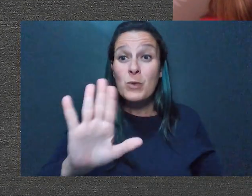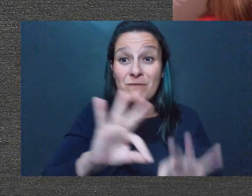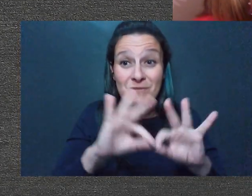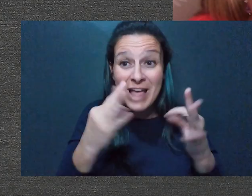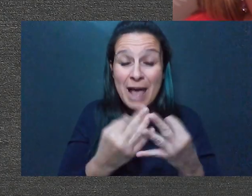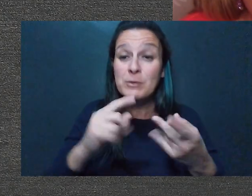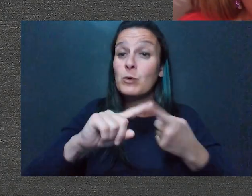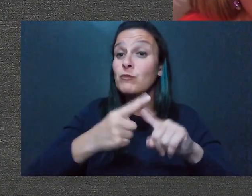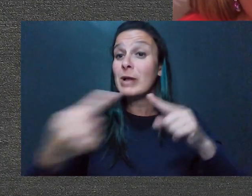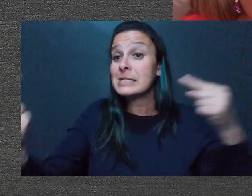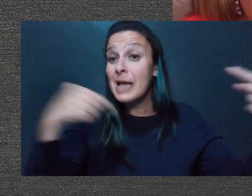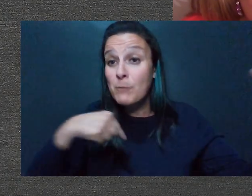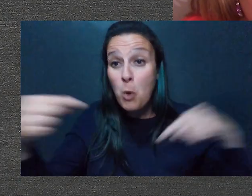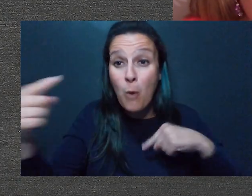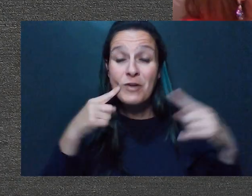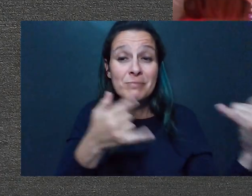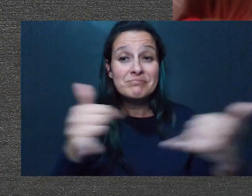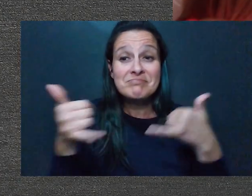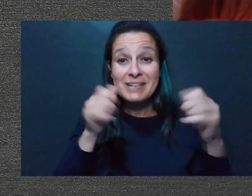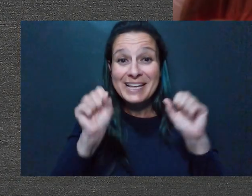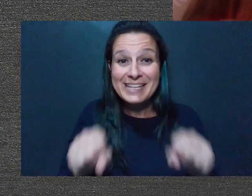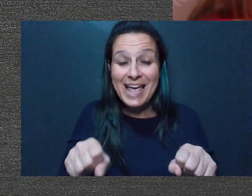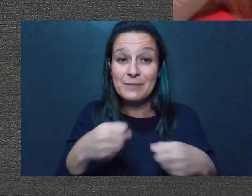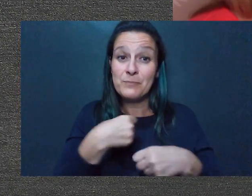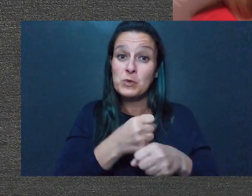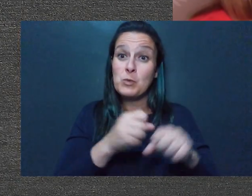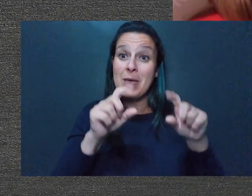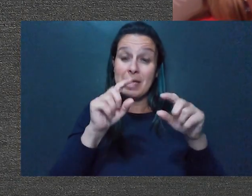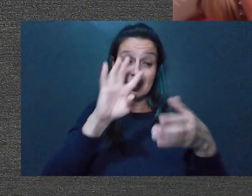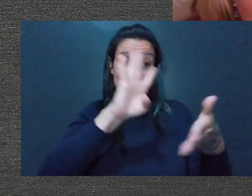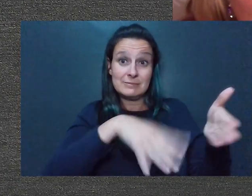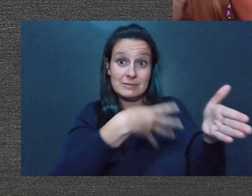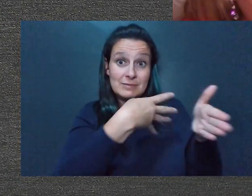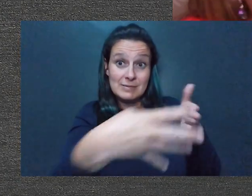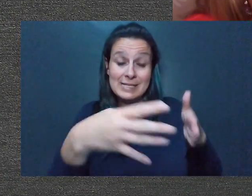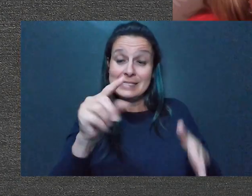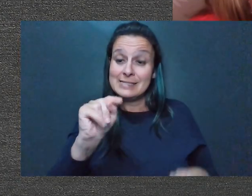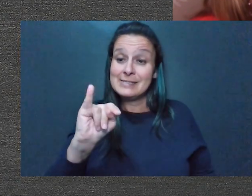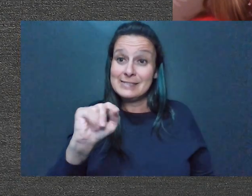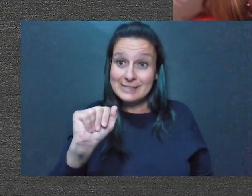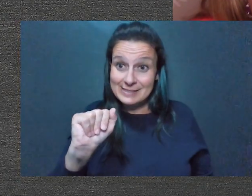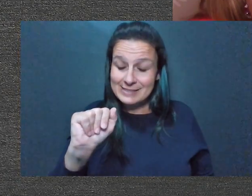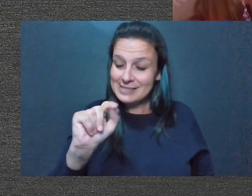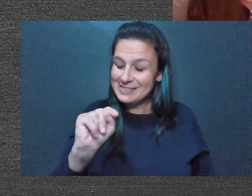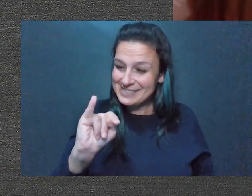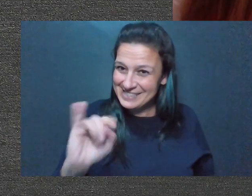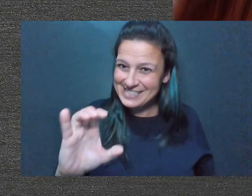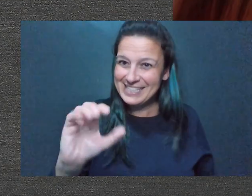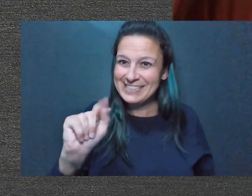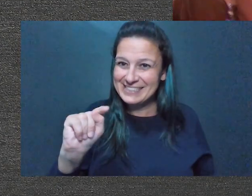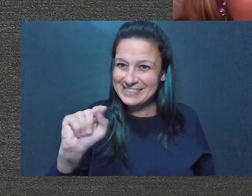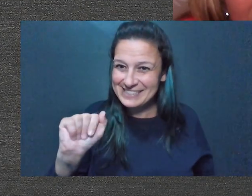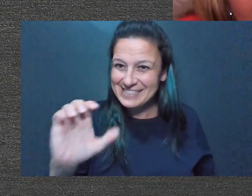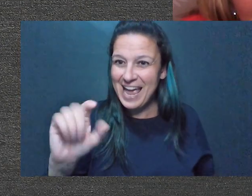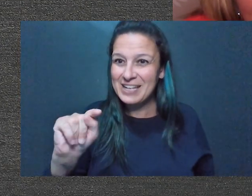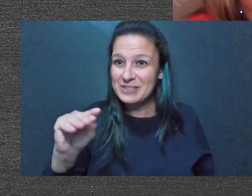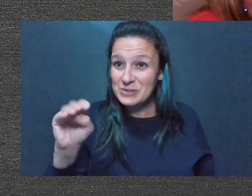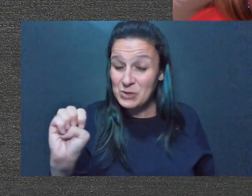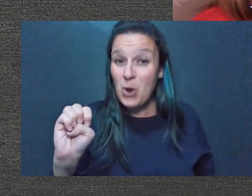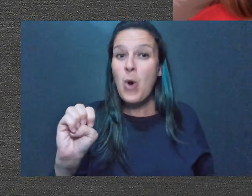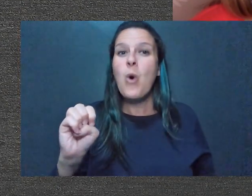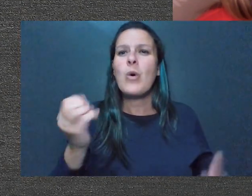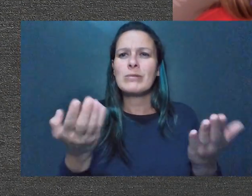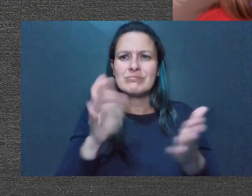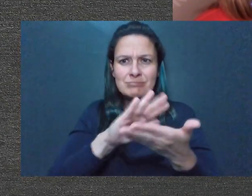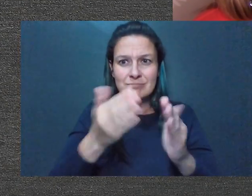over. All you do is make a tic-tac-toe board with a piece of paper and you fold it so you have